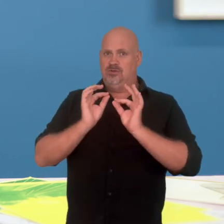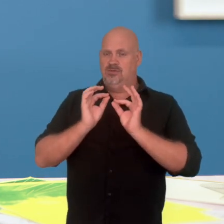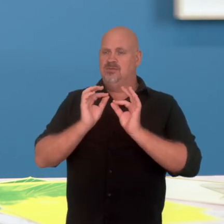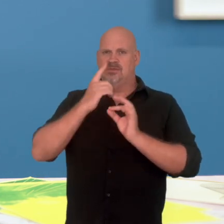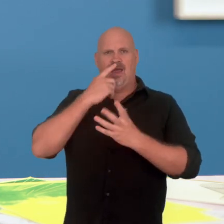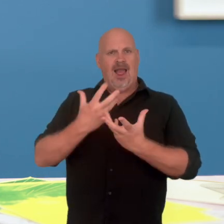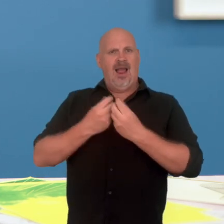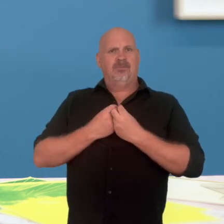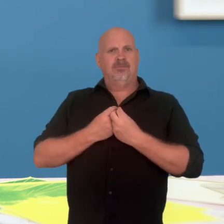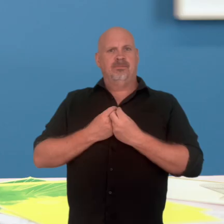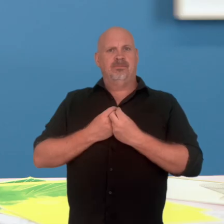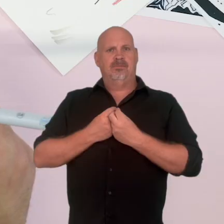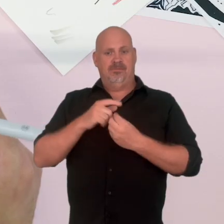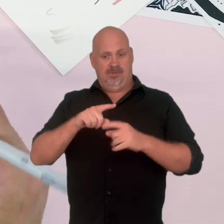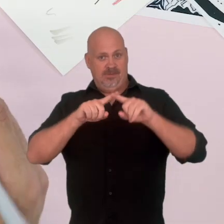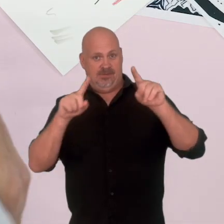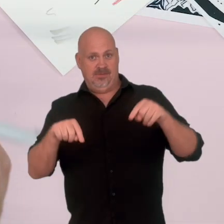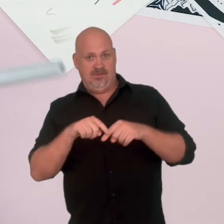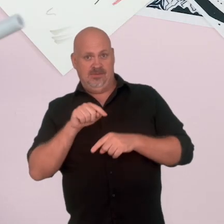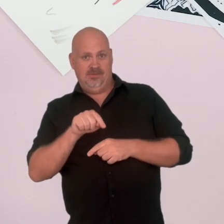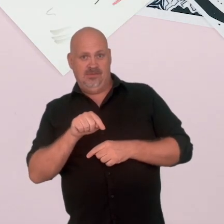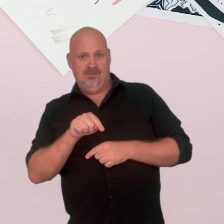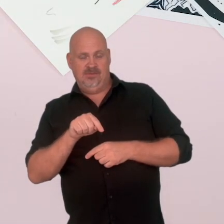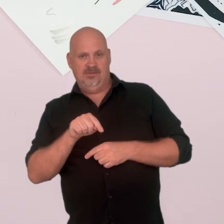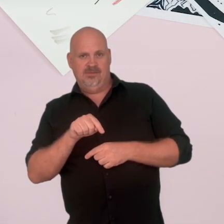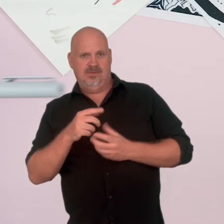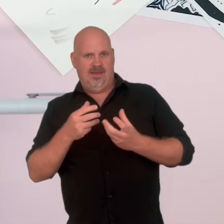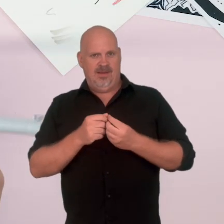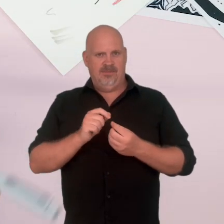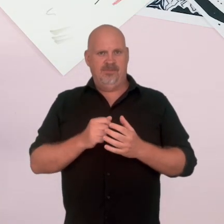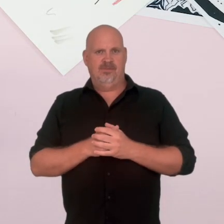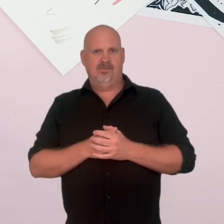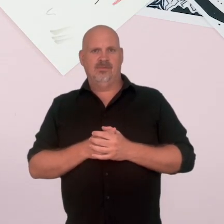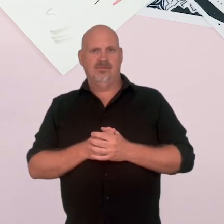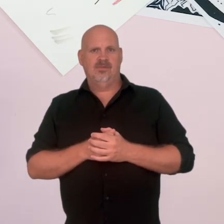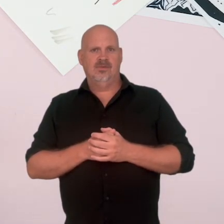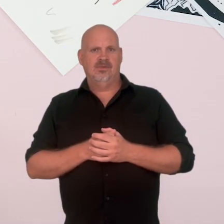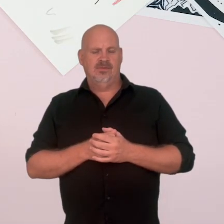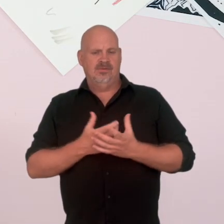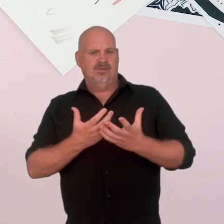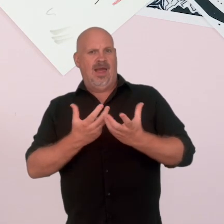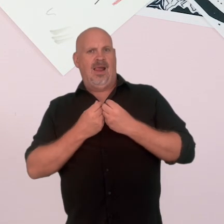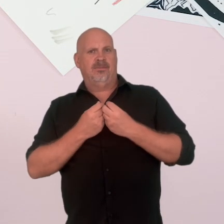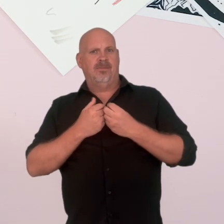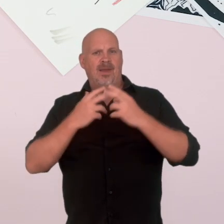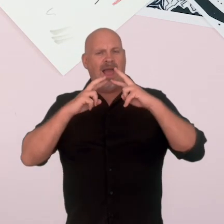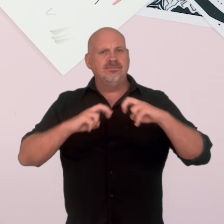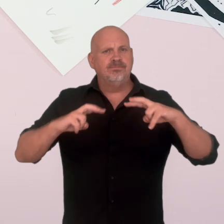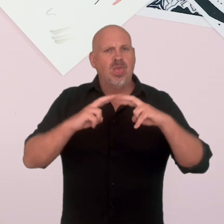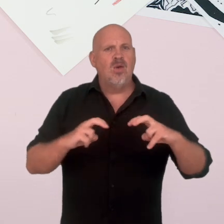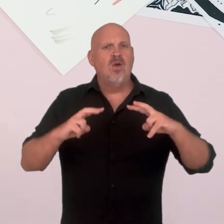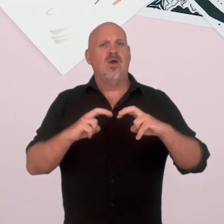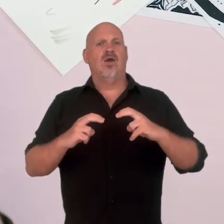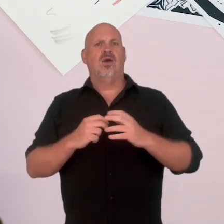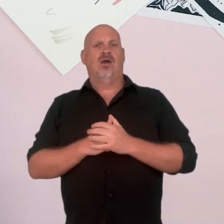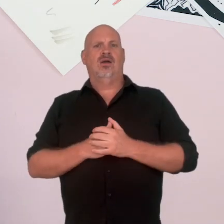And this diagram itself will lend itself to exploring some of those more